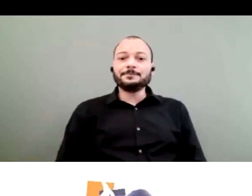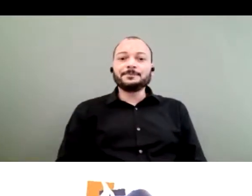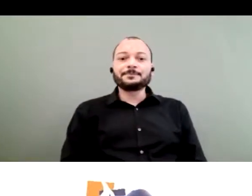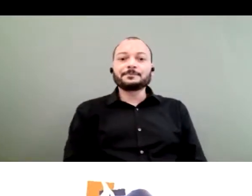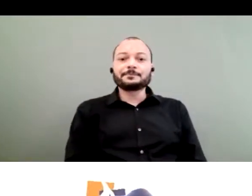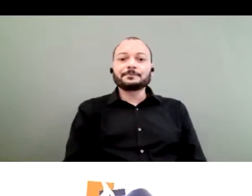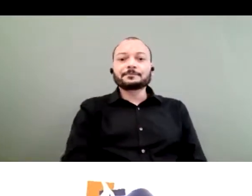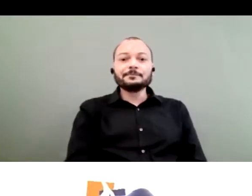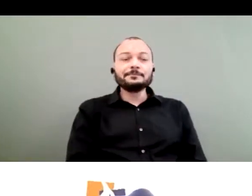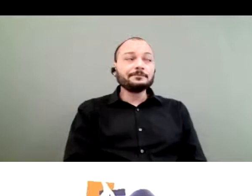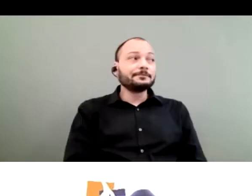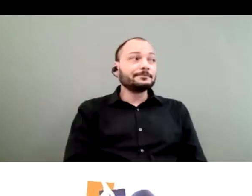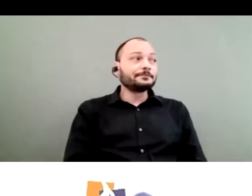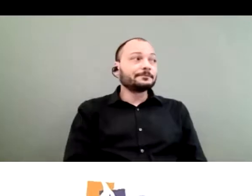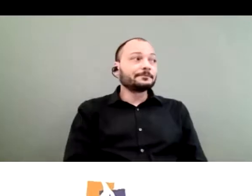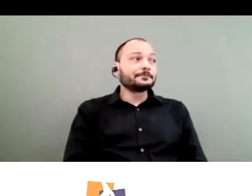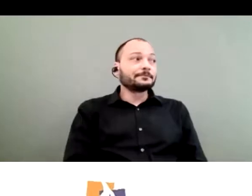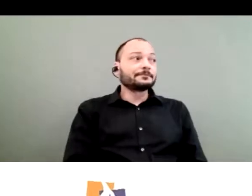I know.